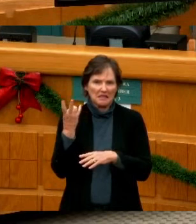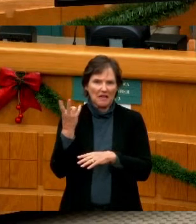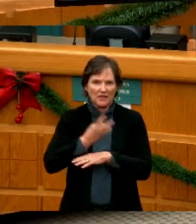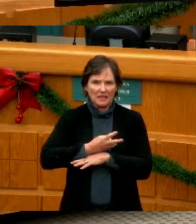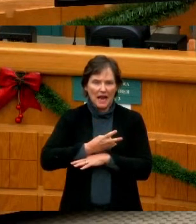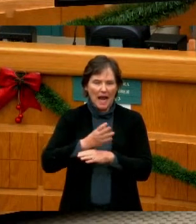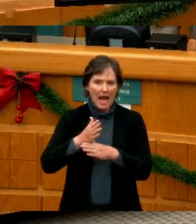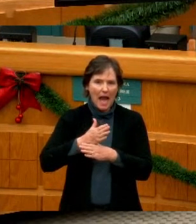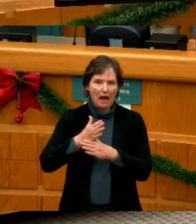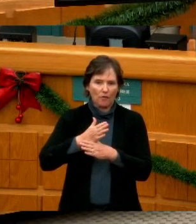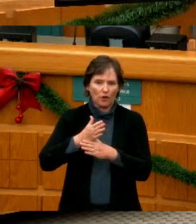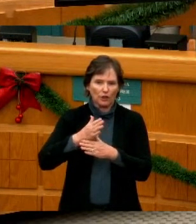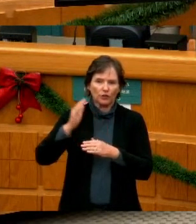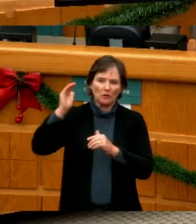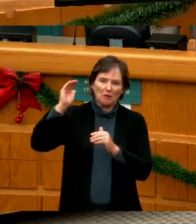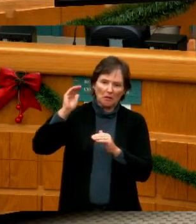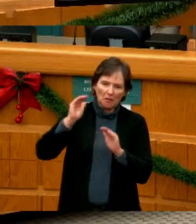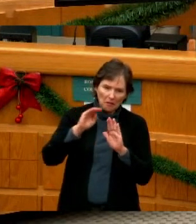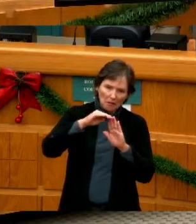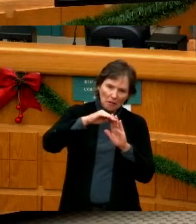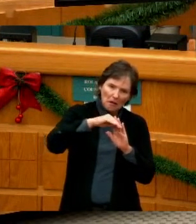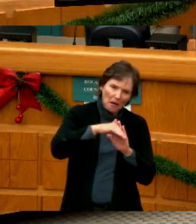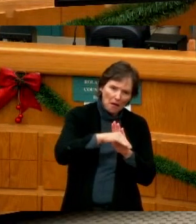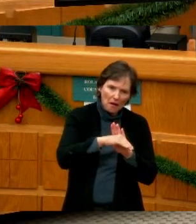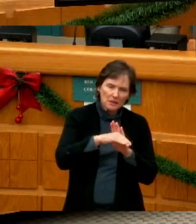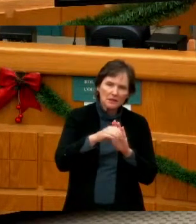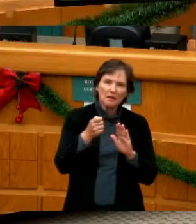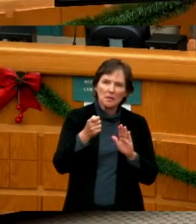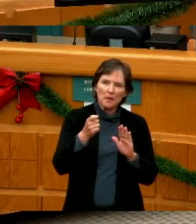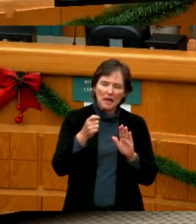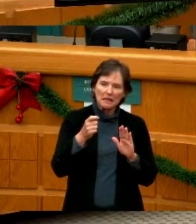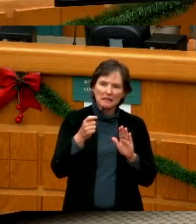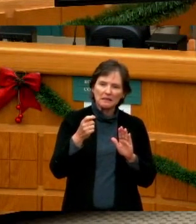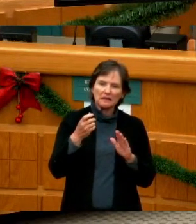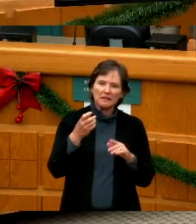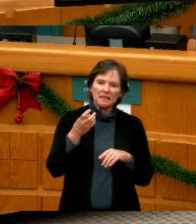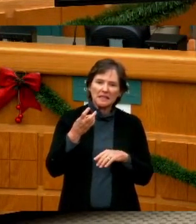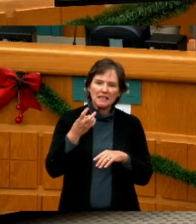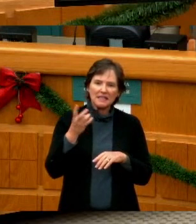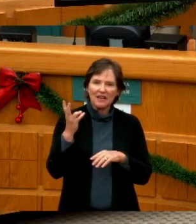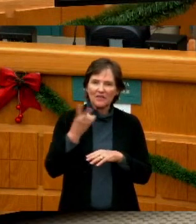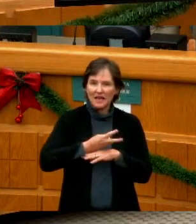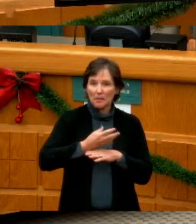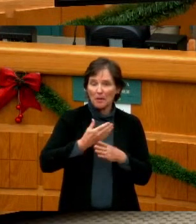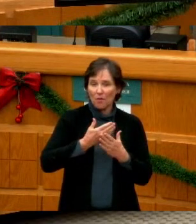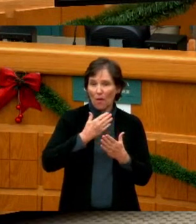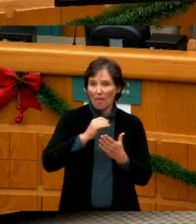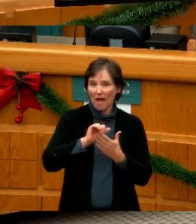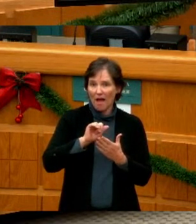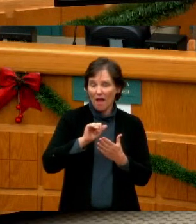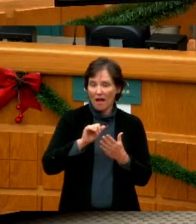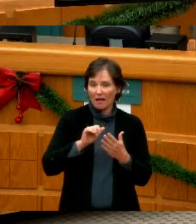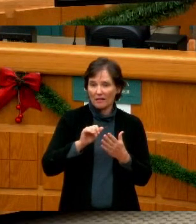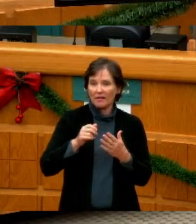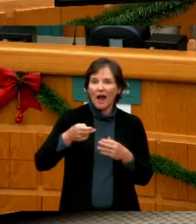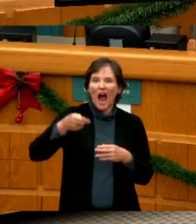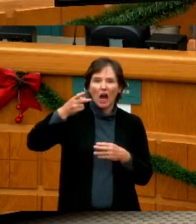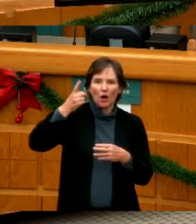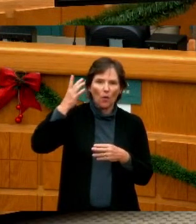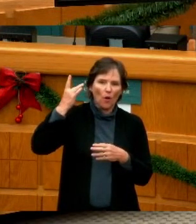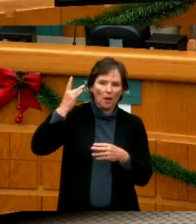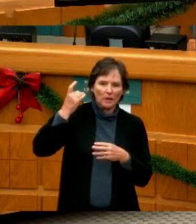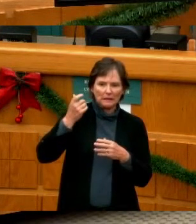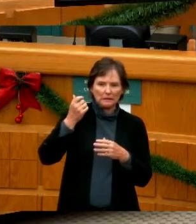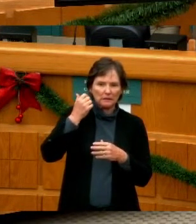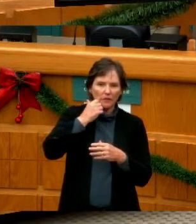the last 7 days, that daily average has dropped to 131. Because if you look at the 7-day prior, they're going to be higher, the